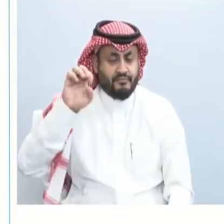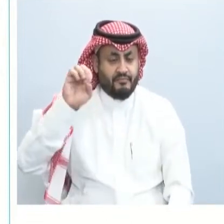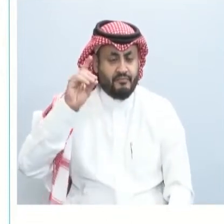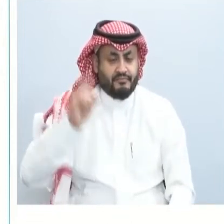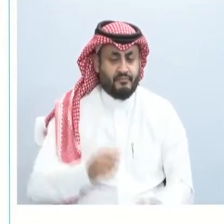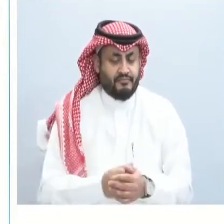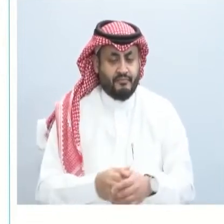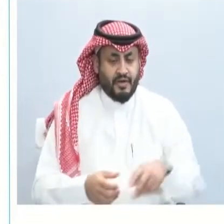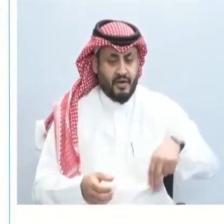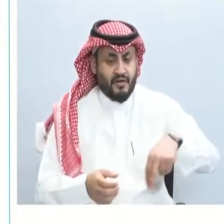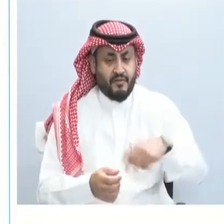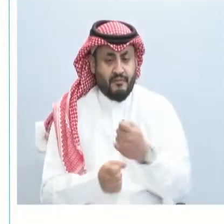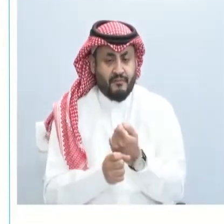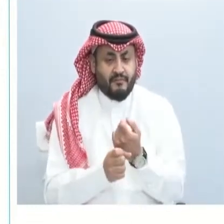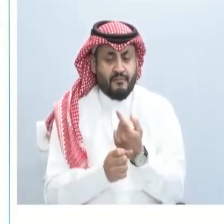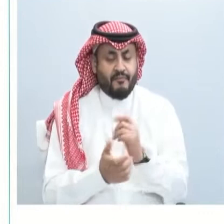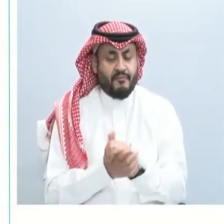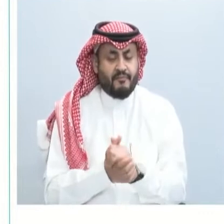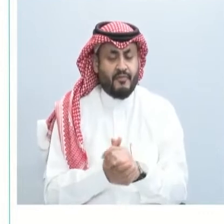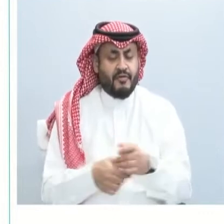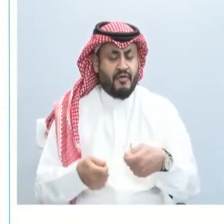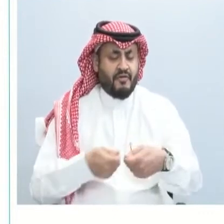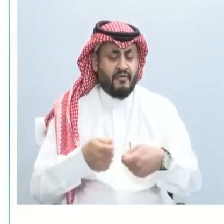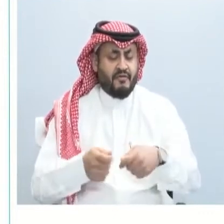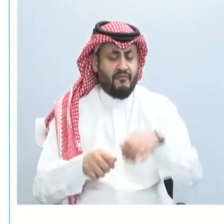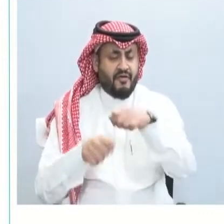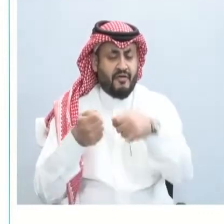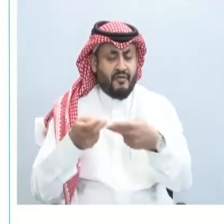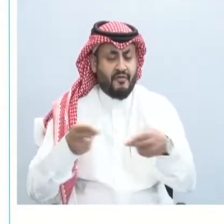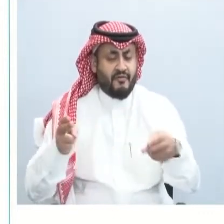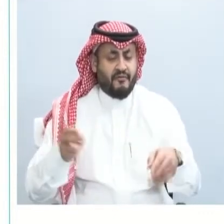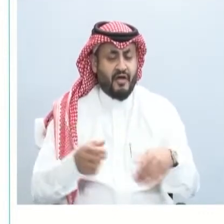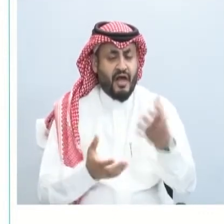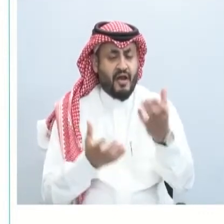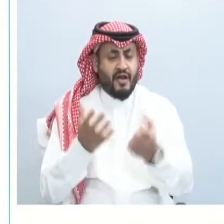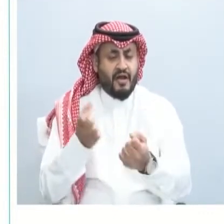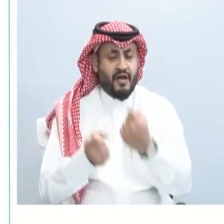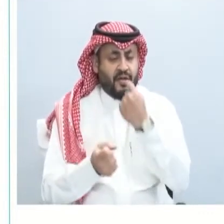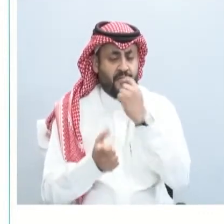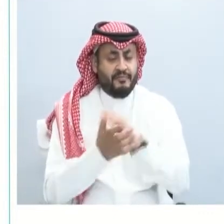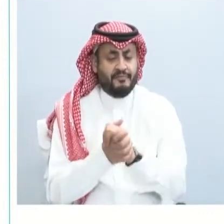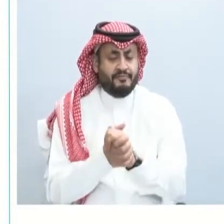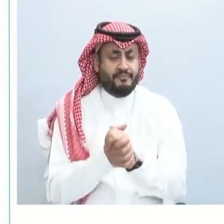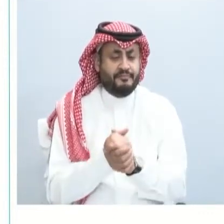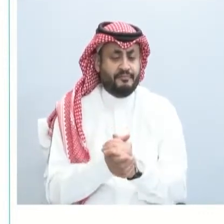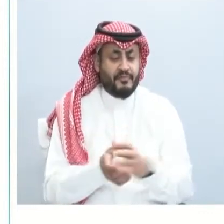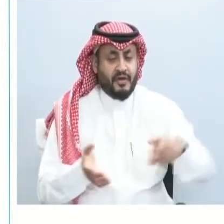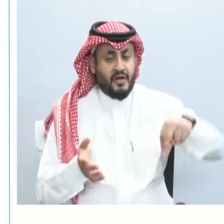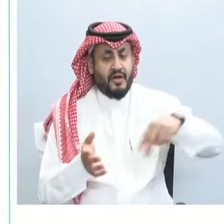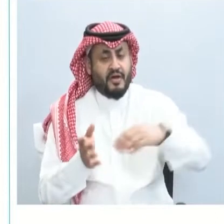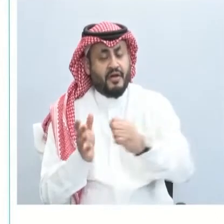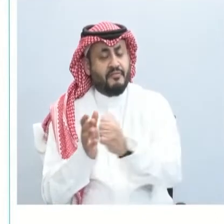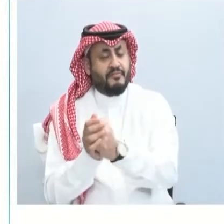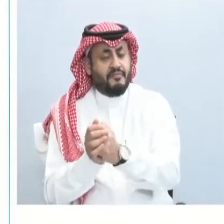the grocers to buy some fruit and milk. But when he came back,